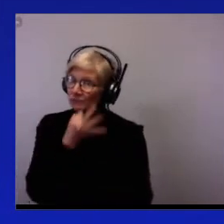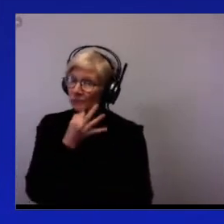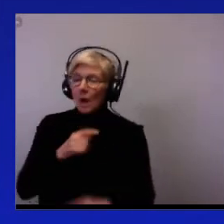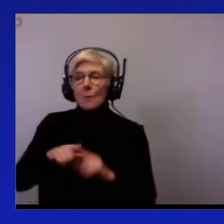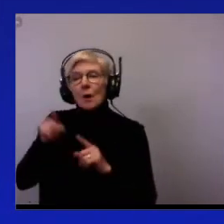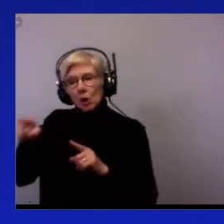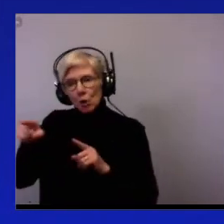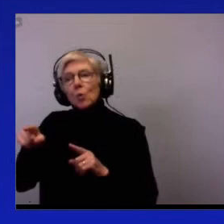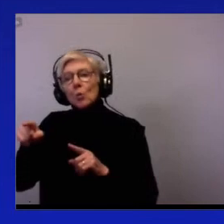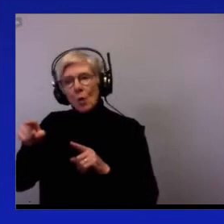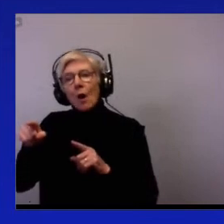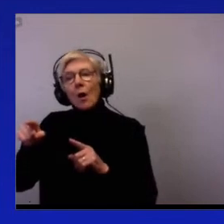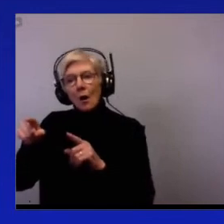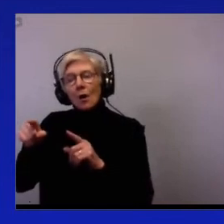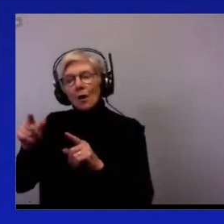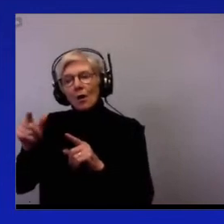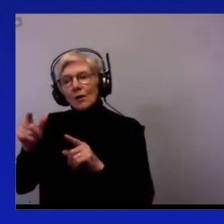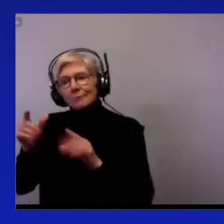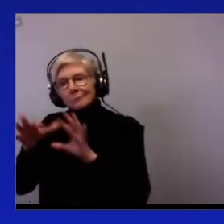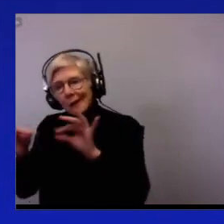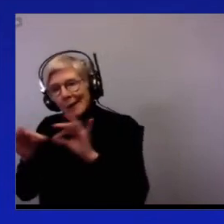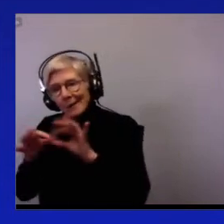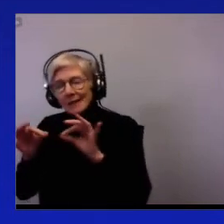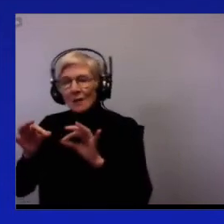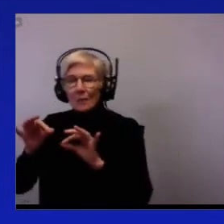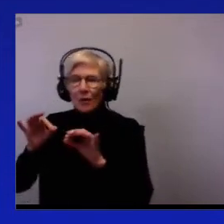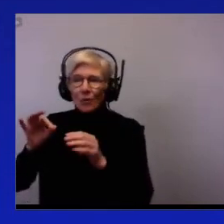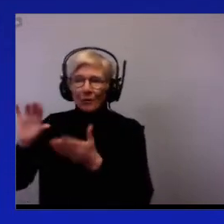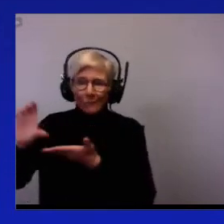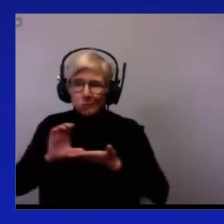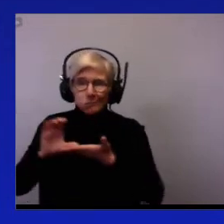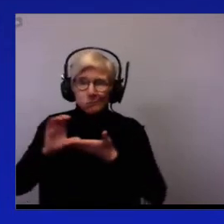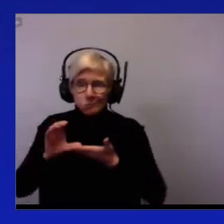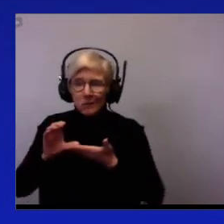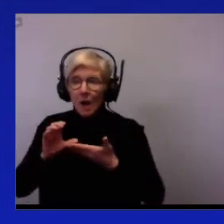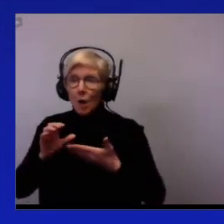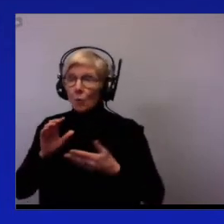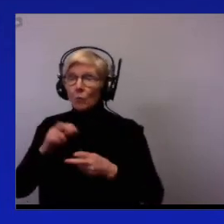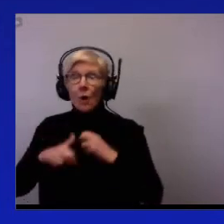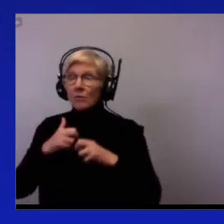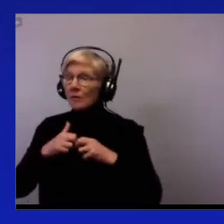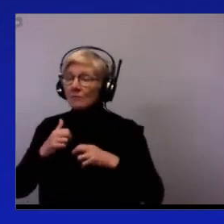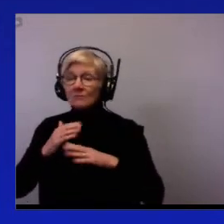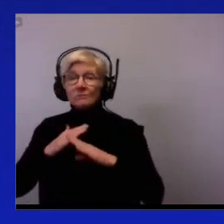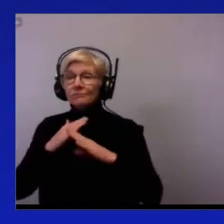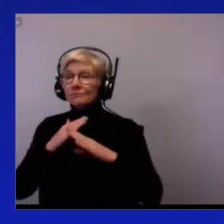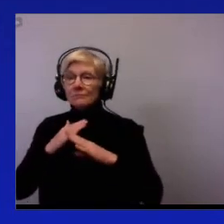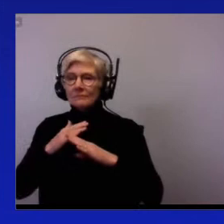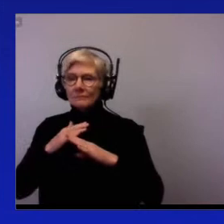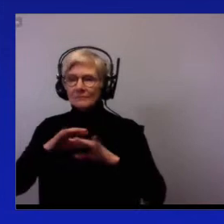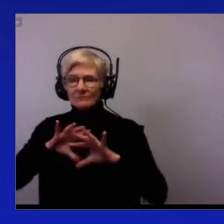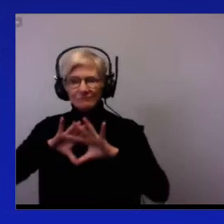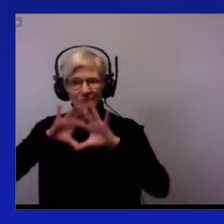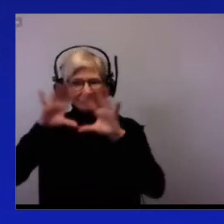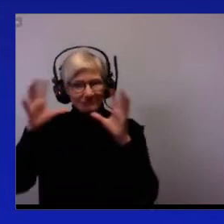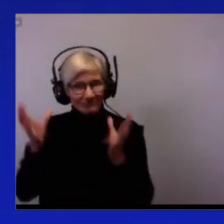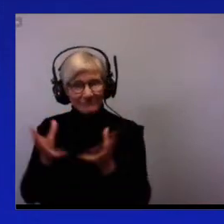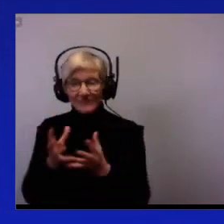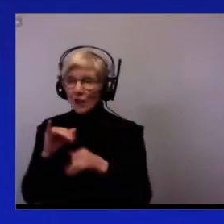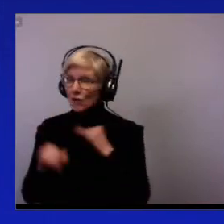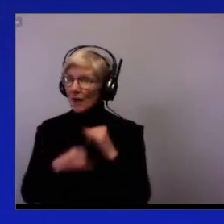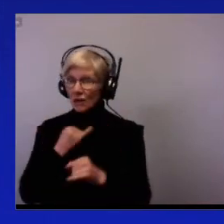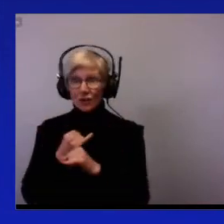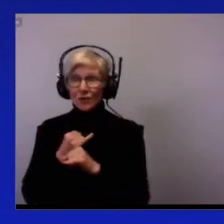national challenge right now. I think you're absolutely right that what you're hearing and what we're seeing is is a question of we've